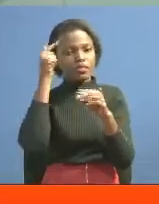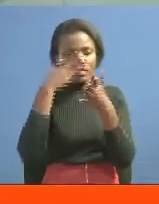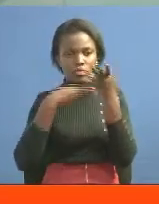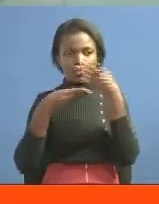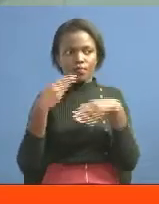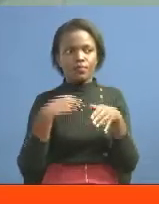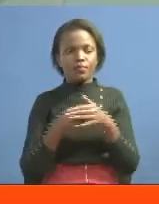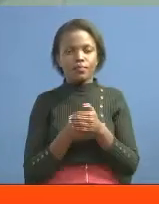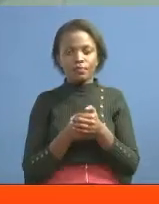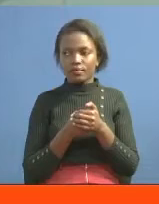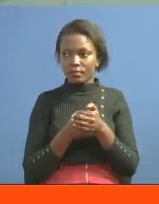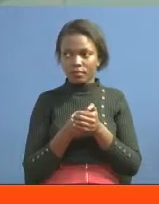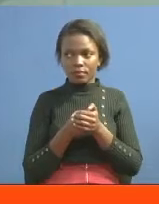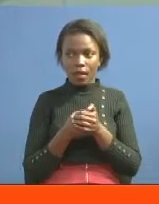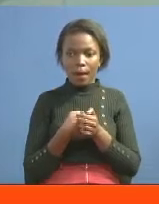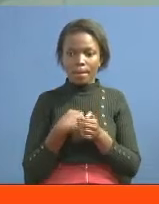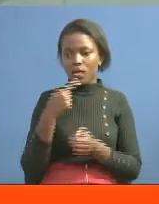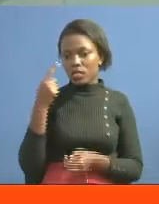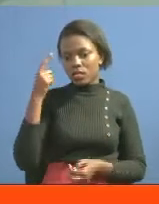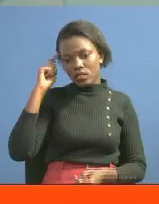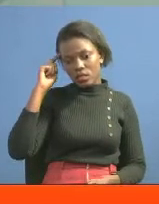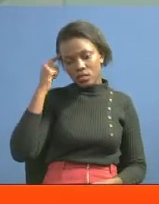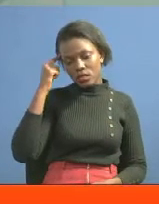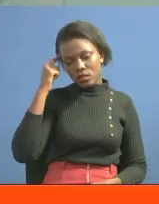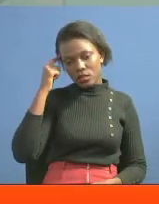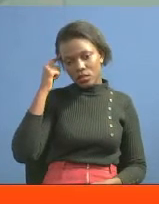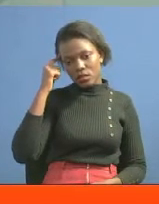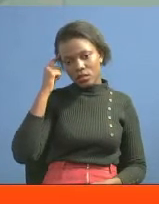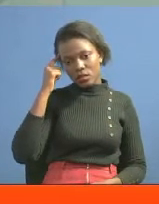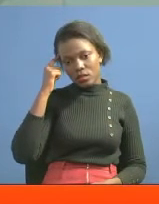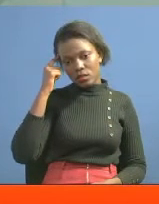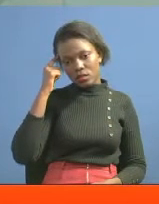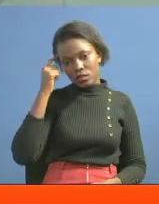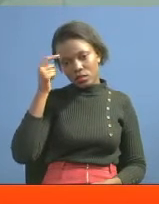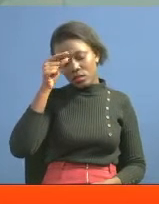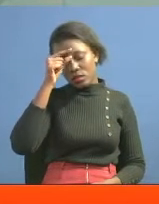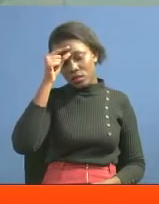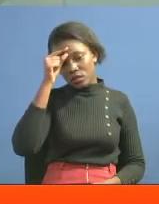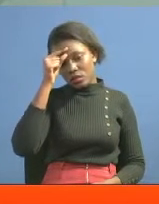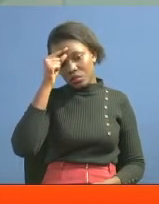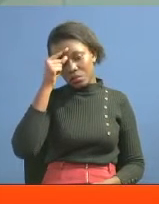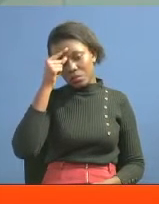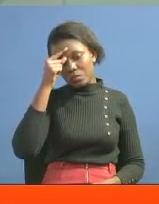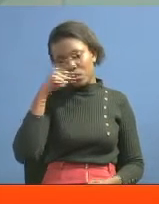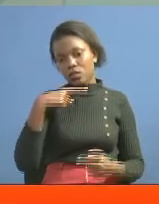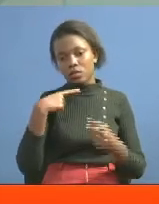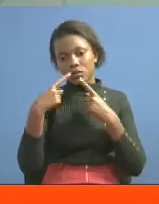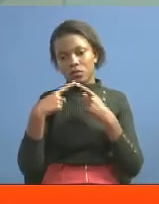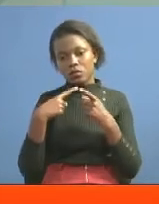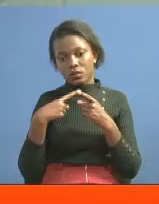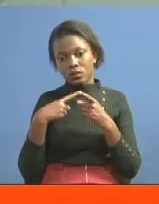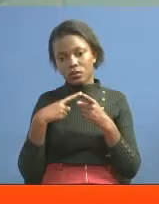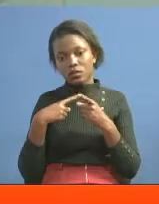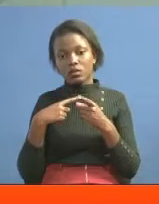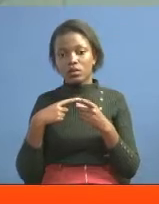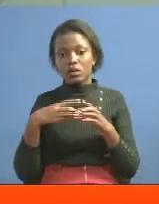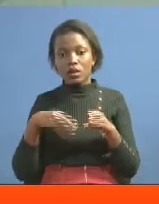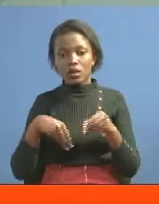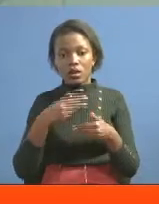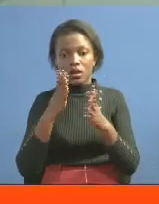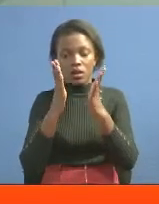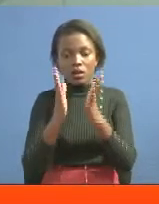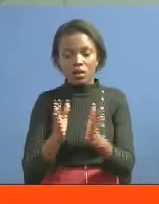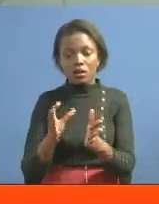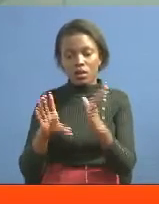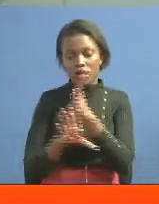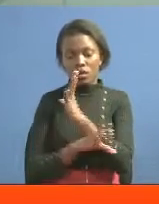so I think the government needs to, number one, talk to the creditor countries, and try also